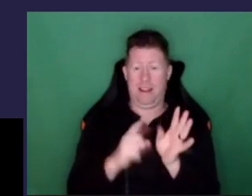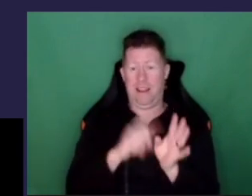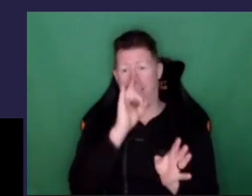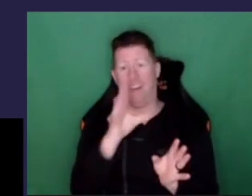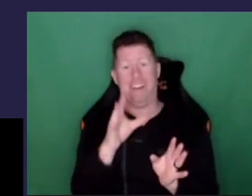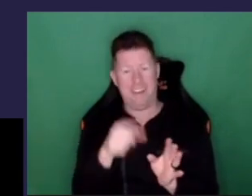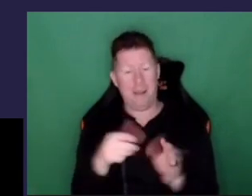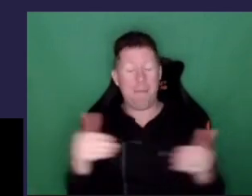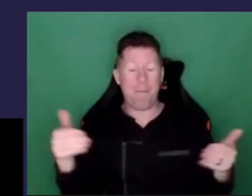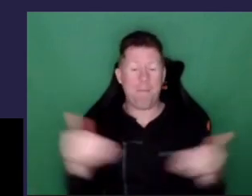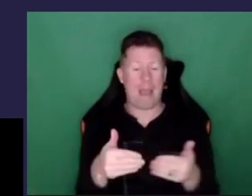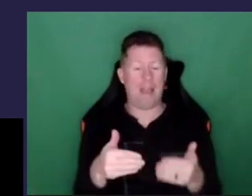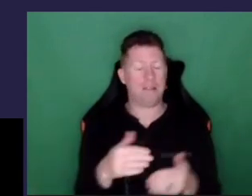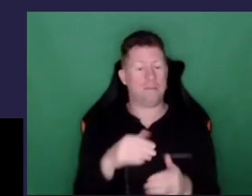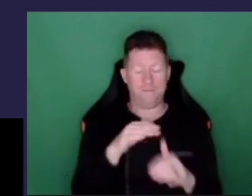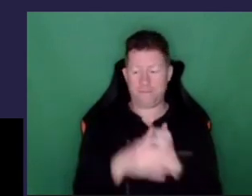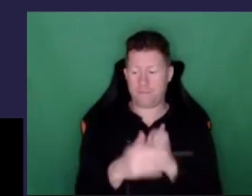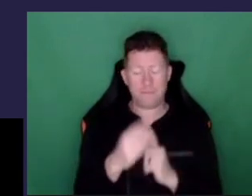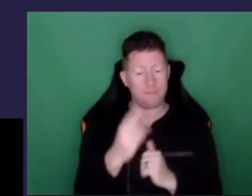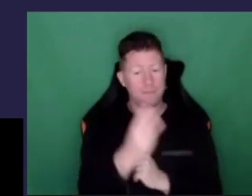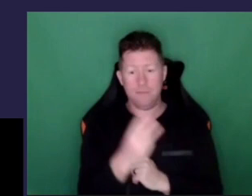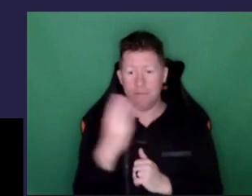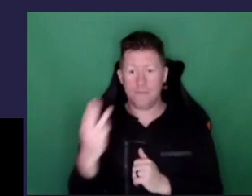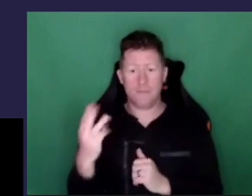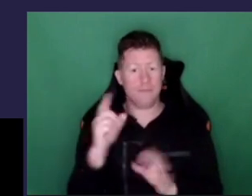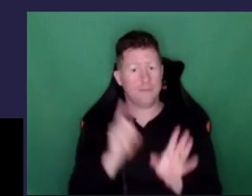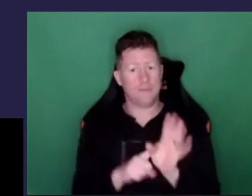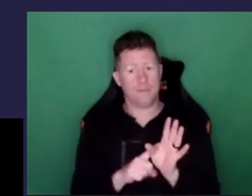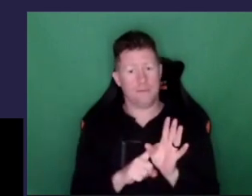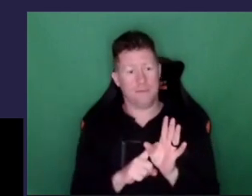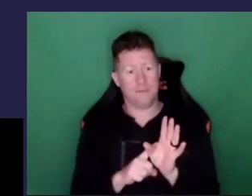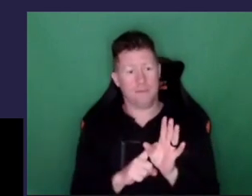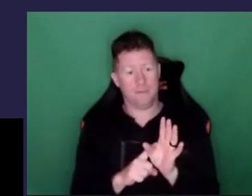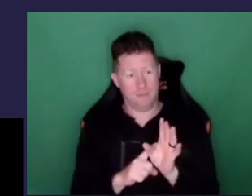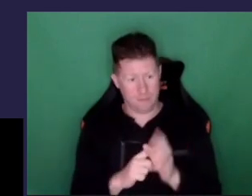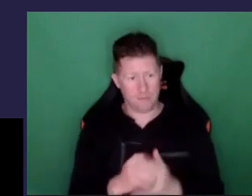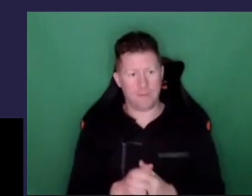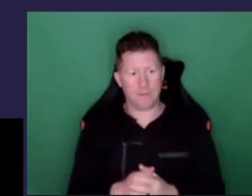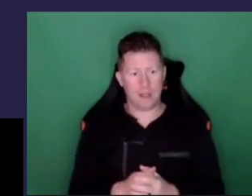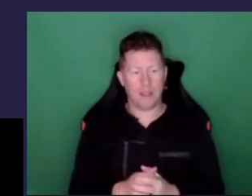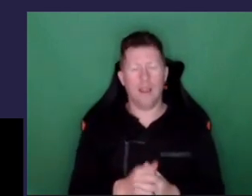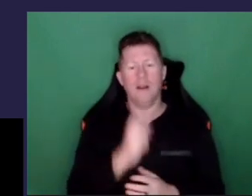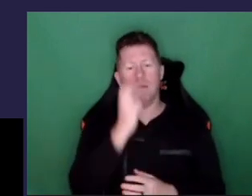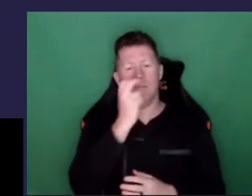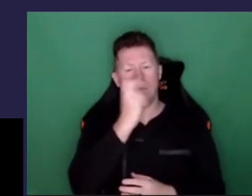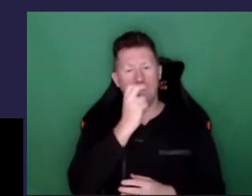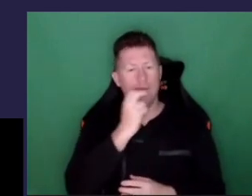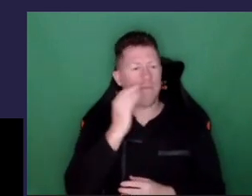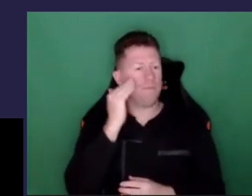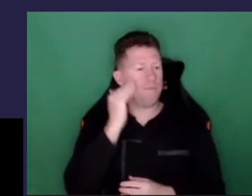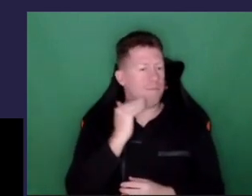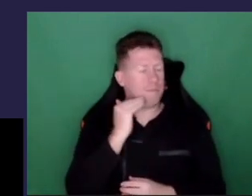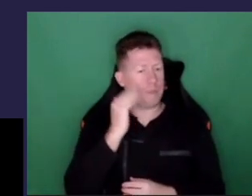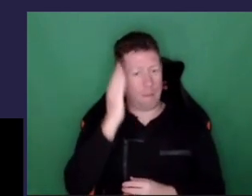over 33 years. Miss Hearn on your left, her mother had died. She had no living